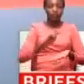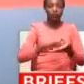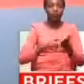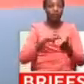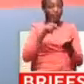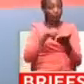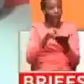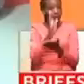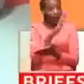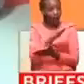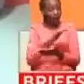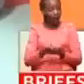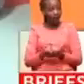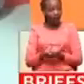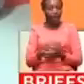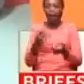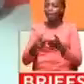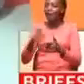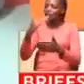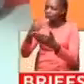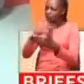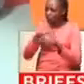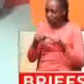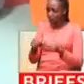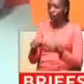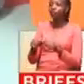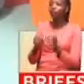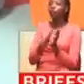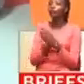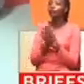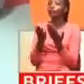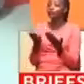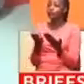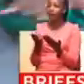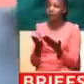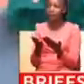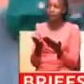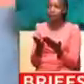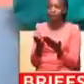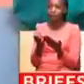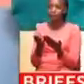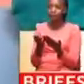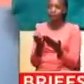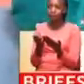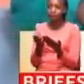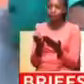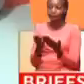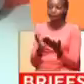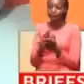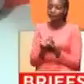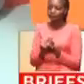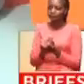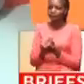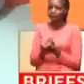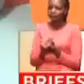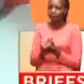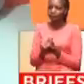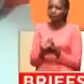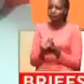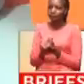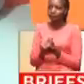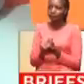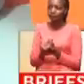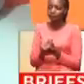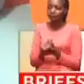you know. And before we even go back to the rest of the story, because I know there's a lot more about your story, like you've mentioned, the story does not end there. Yeah. With